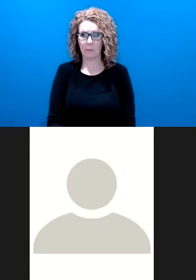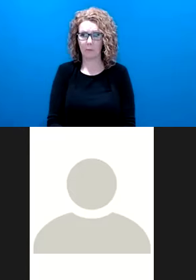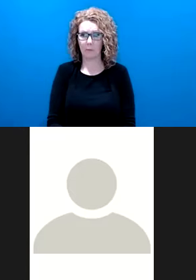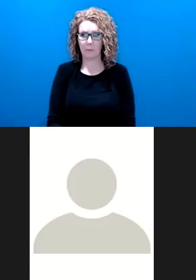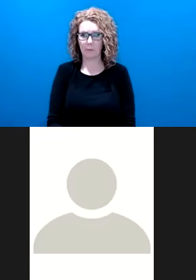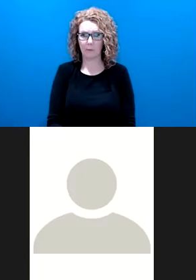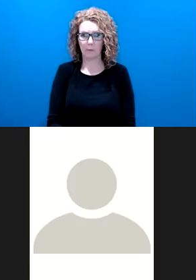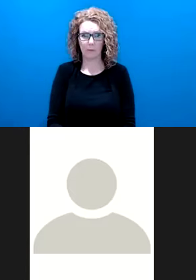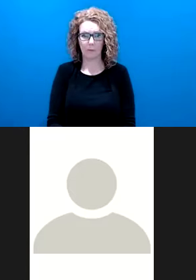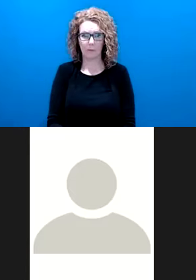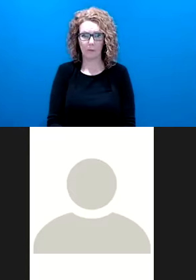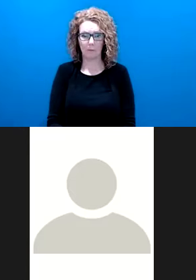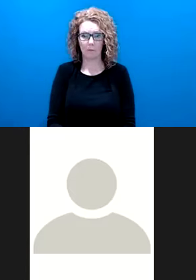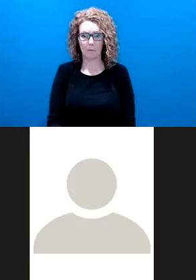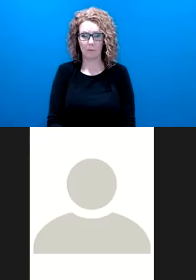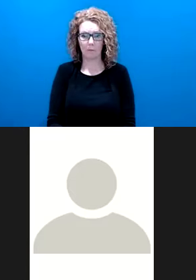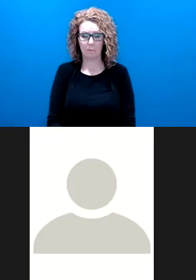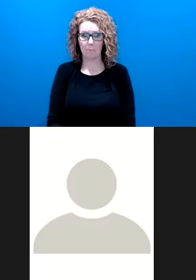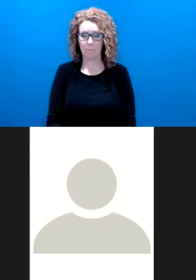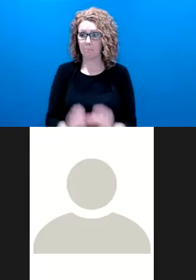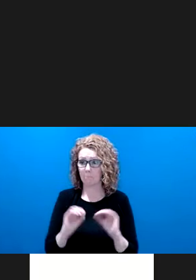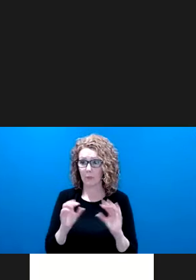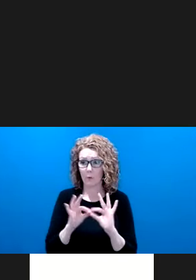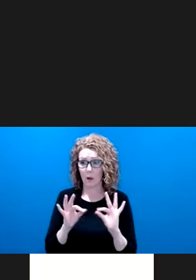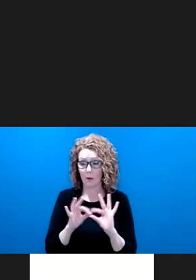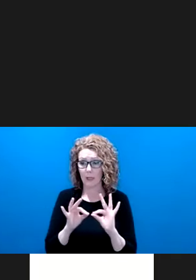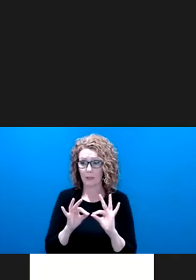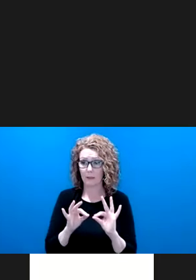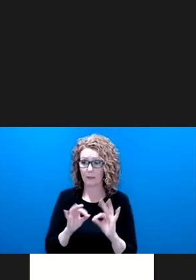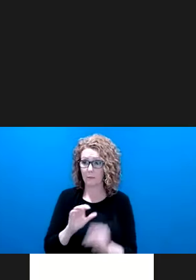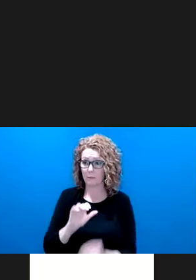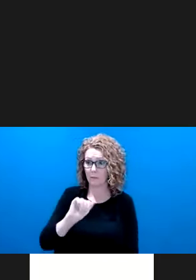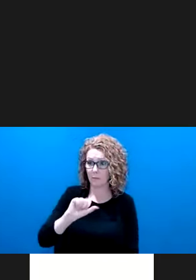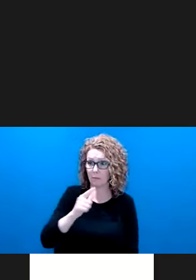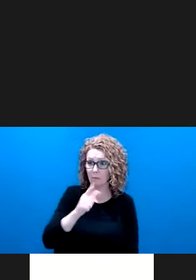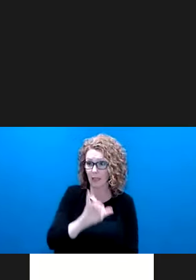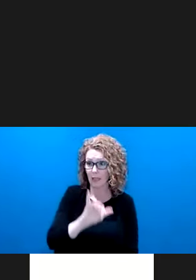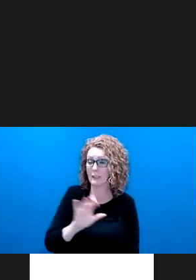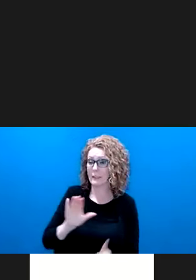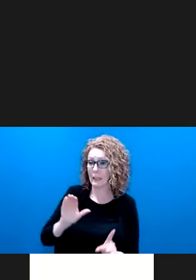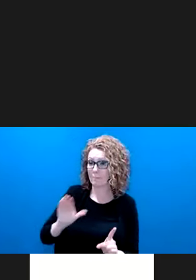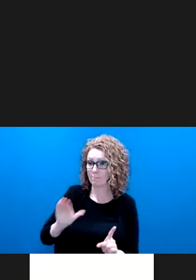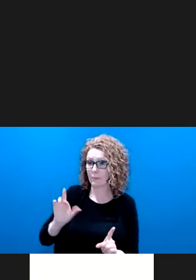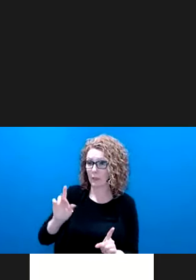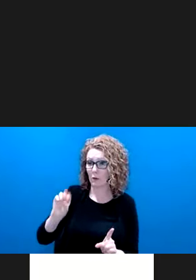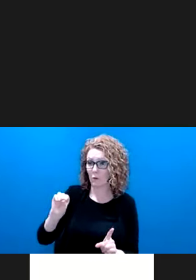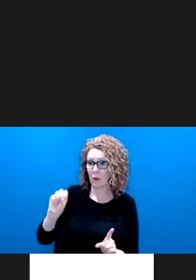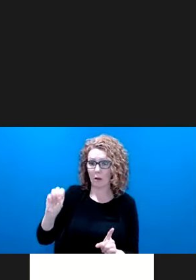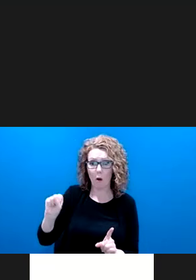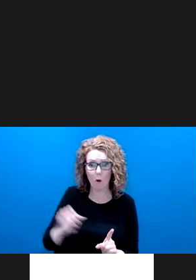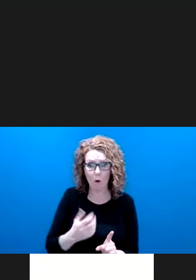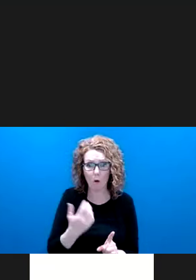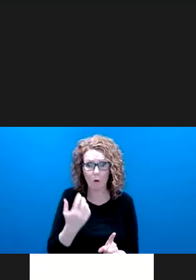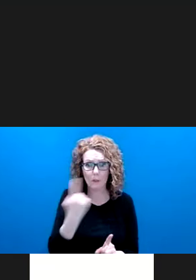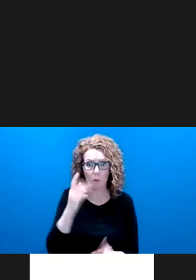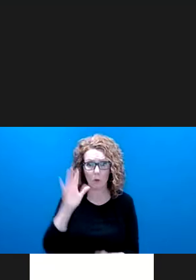I see no comments so far. So Ross, if you'll take me, take us beyond. Oh, wait, we do have a